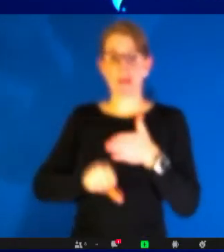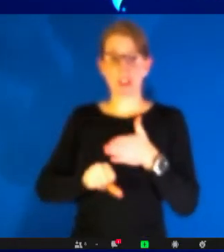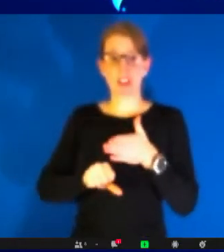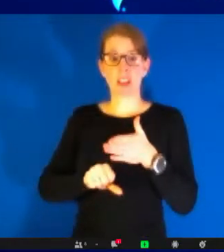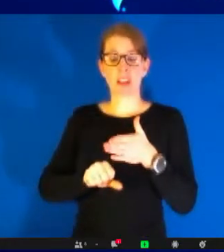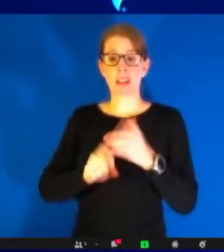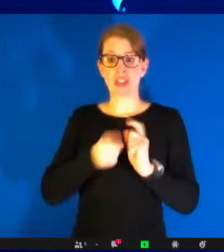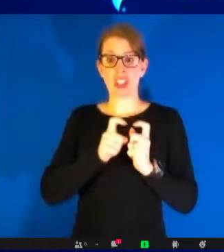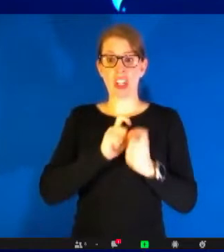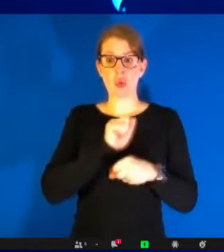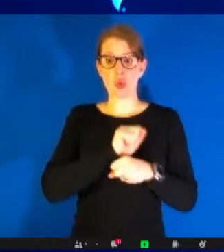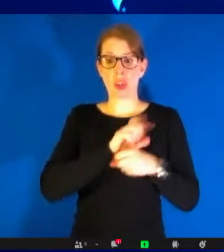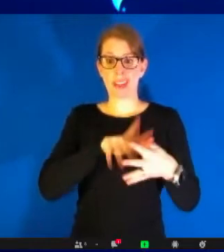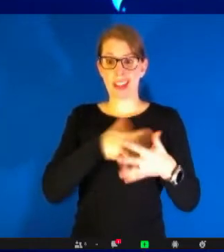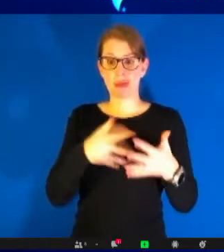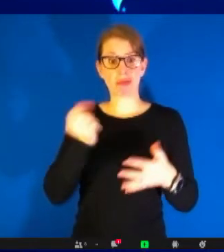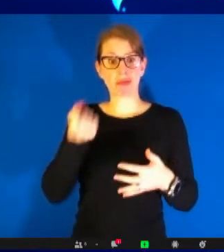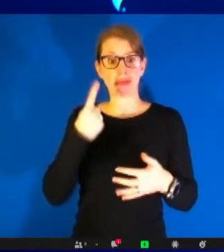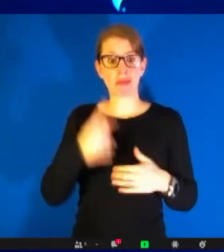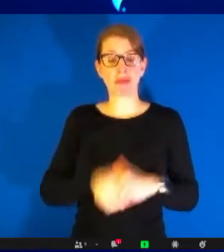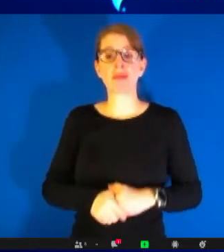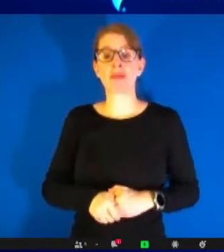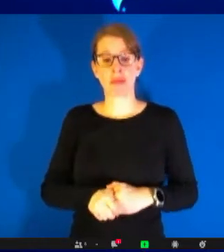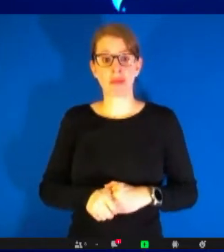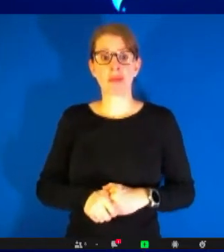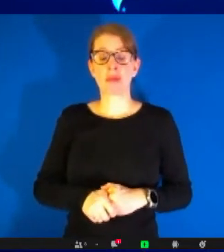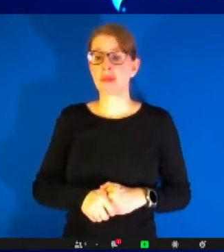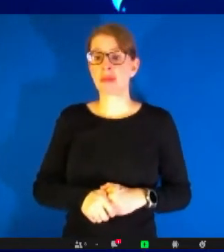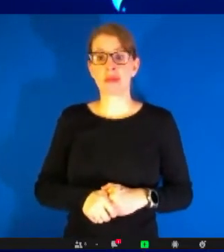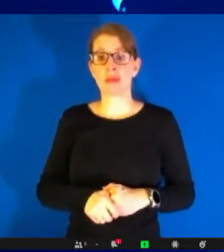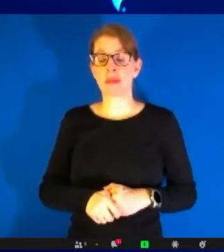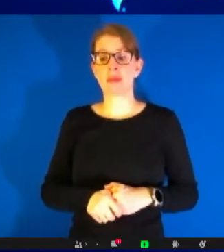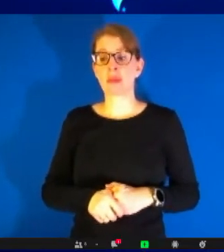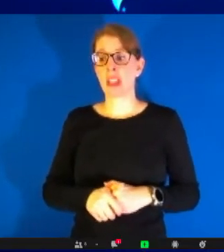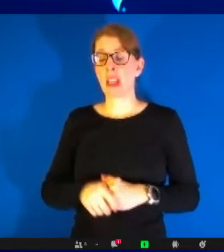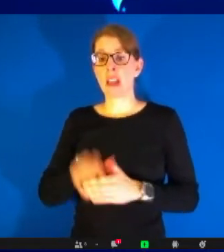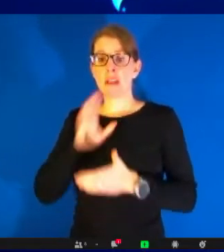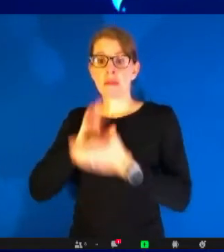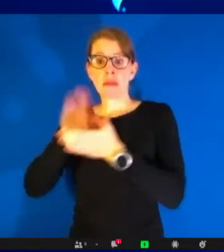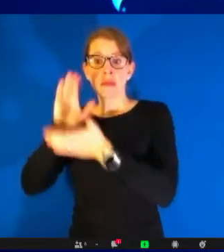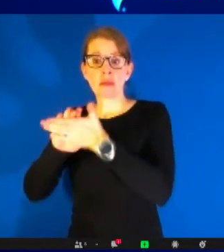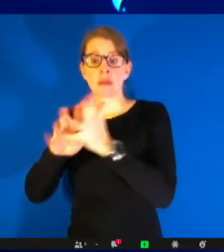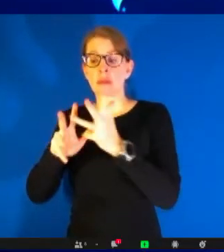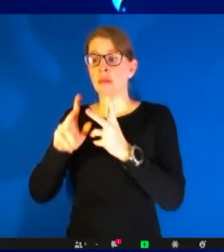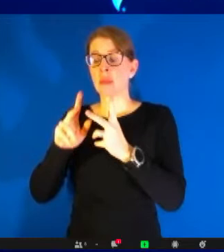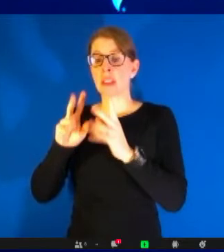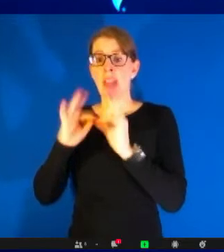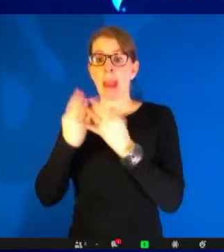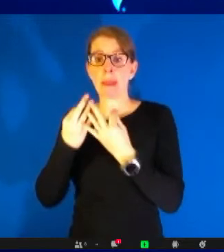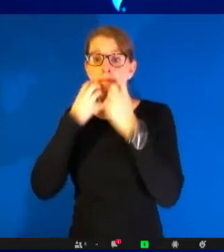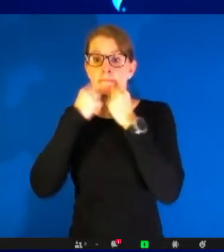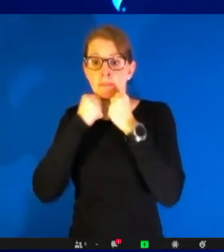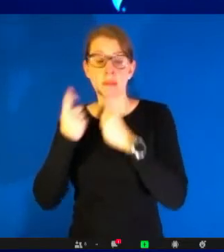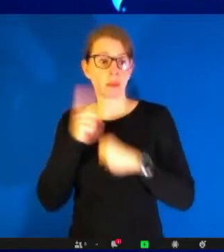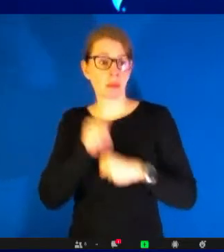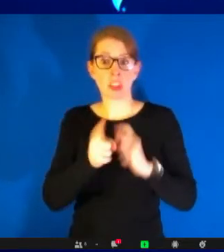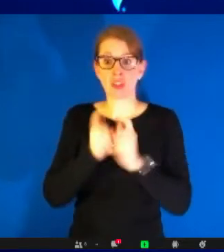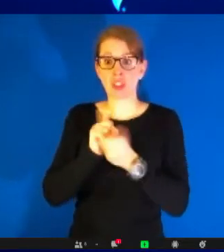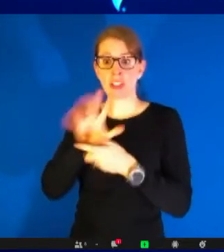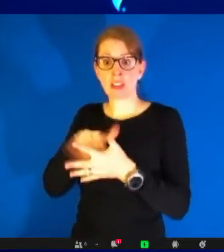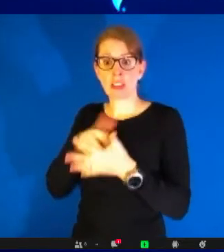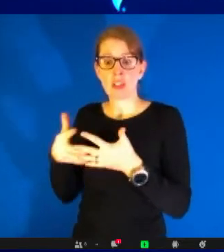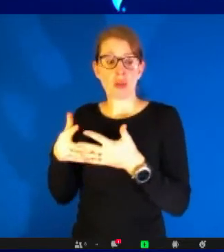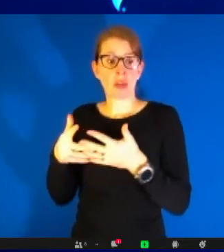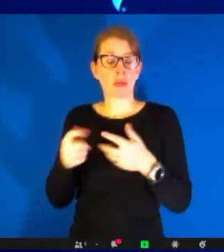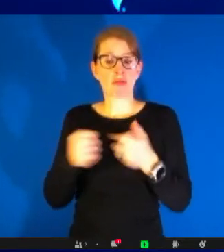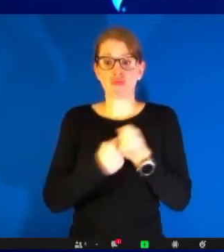schedule. They've asked family to come into town to be there for them. That changes a lot of things. It's a big deal, right? And you think about, and this is